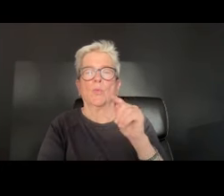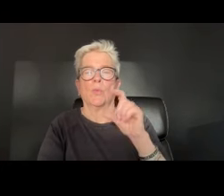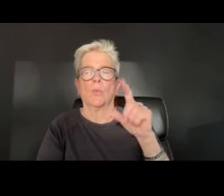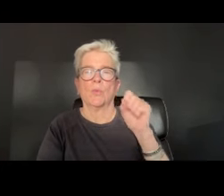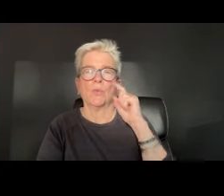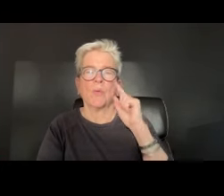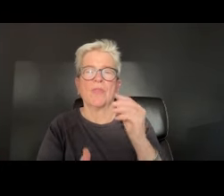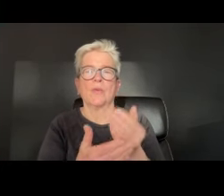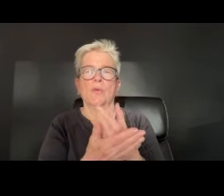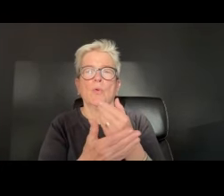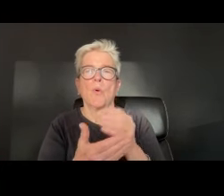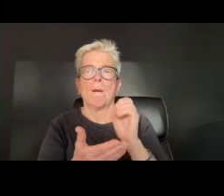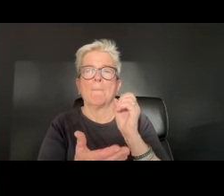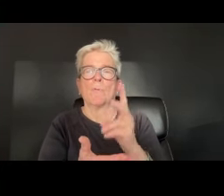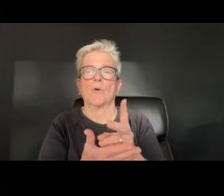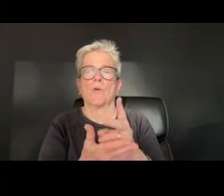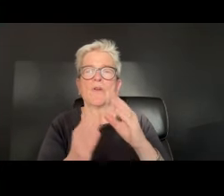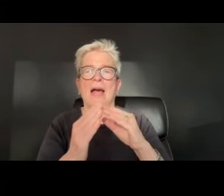levy.